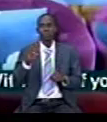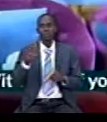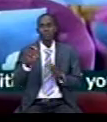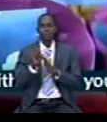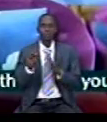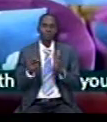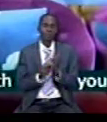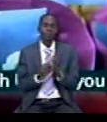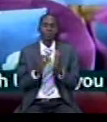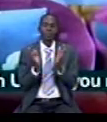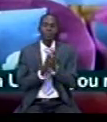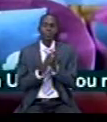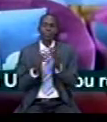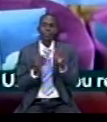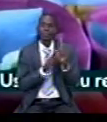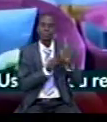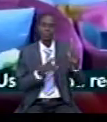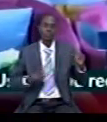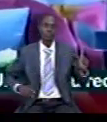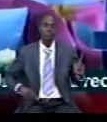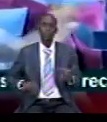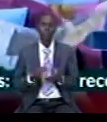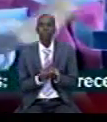Praise the Lord!